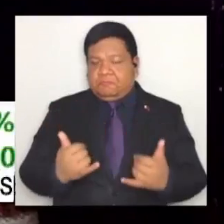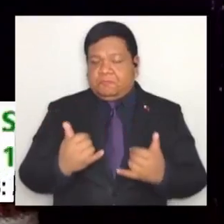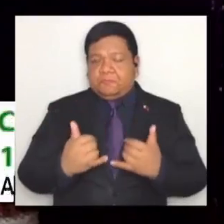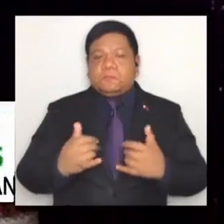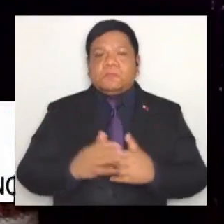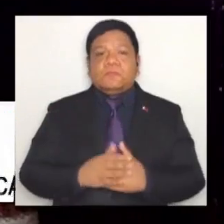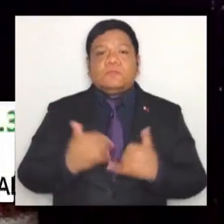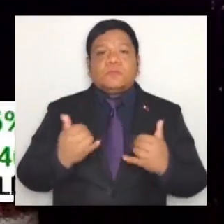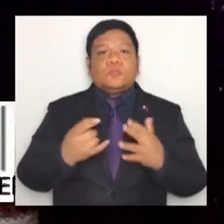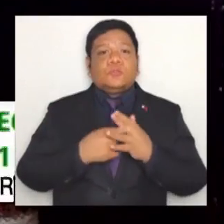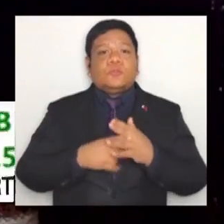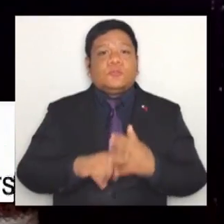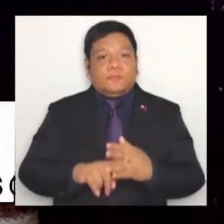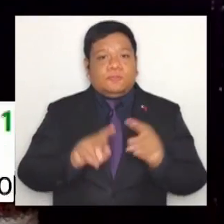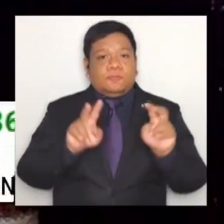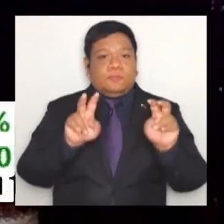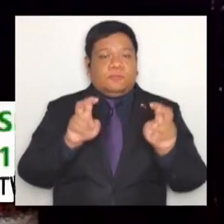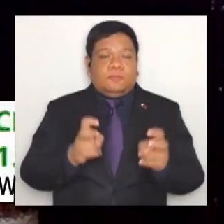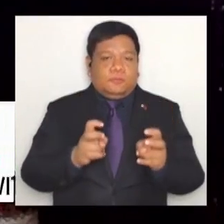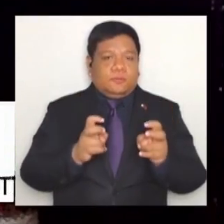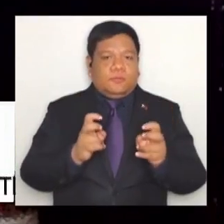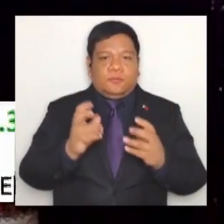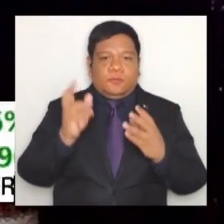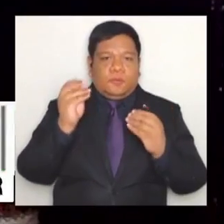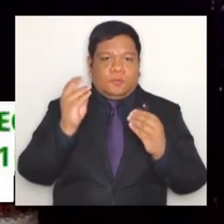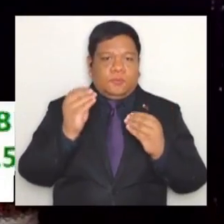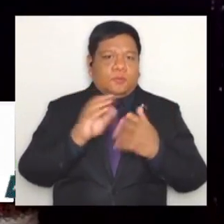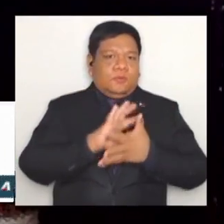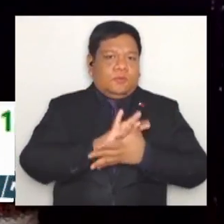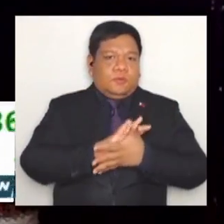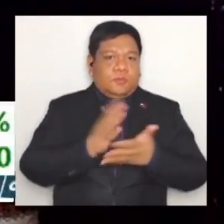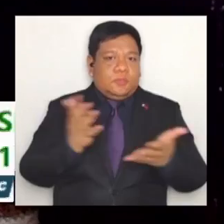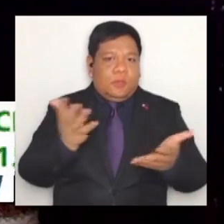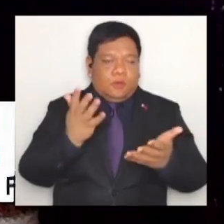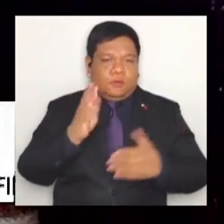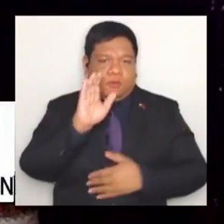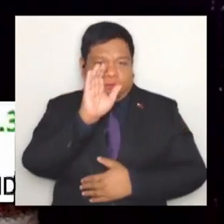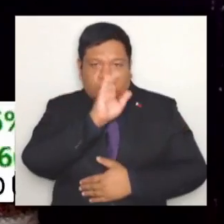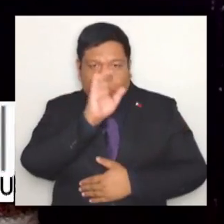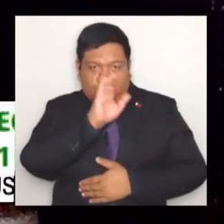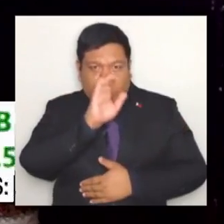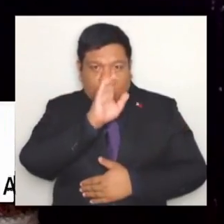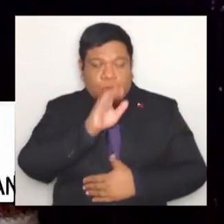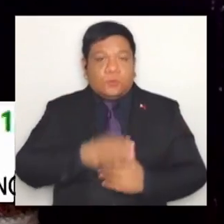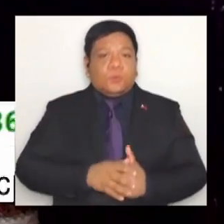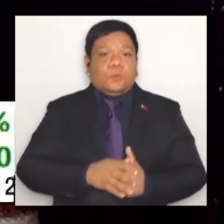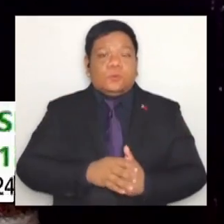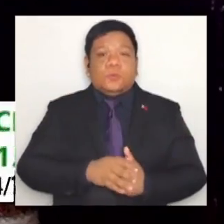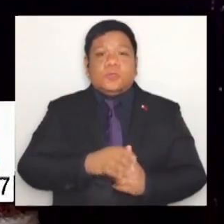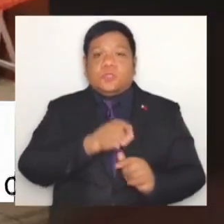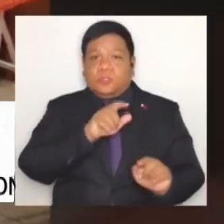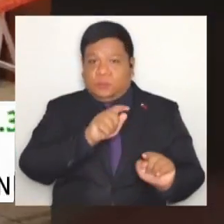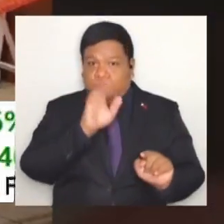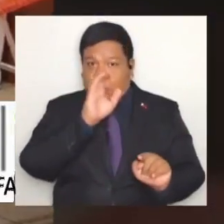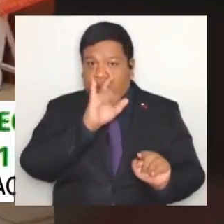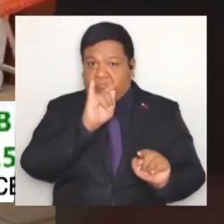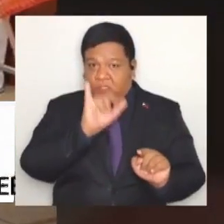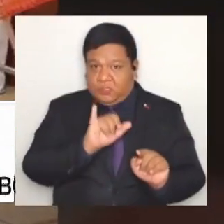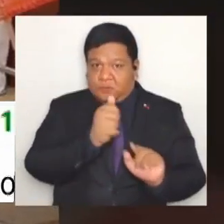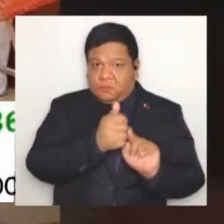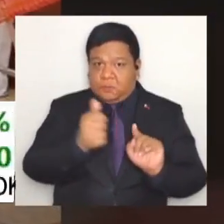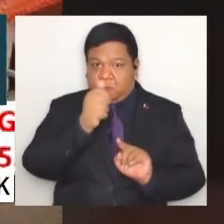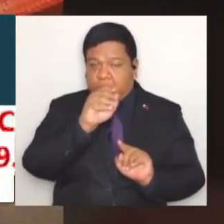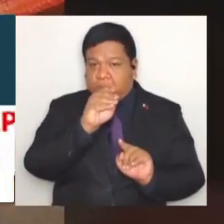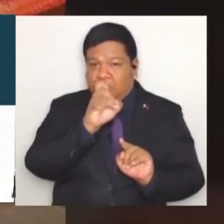We begin with the latest on the COVID-19 situation in Cebu City. Its acting mayor appealing for more health workers to